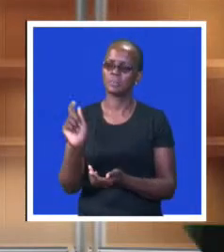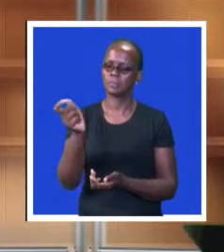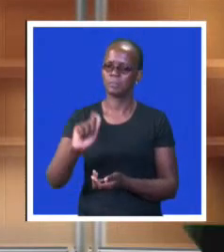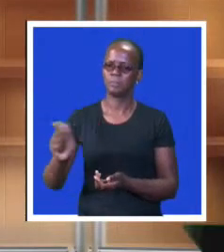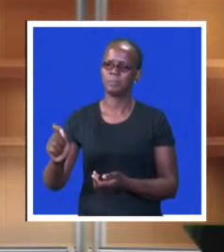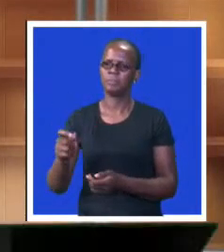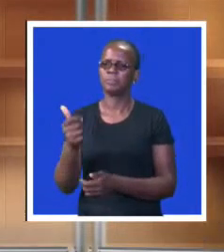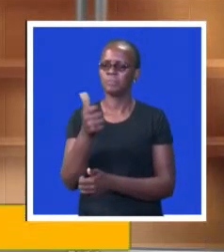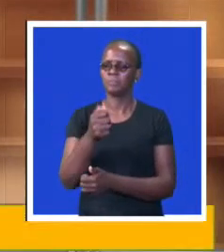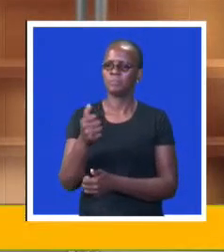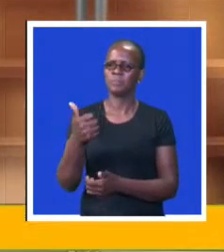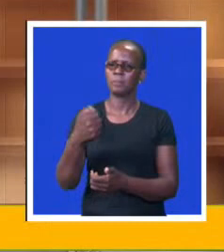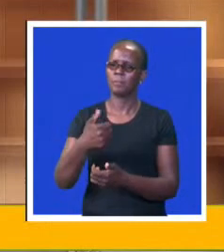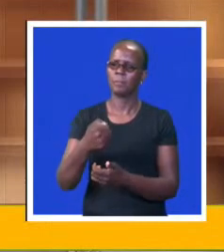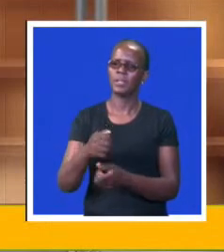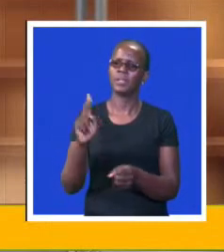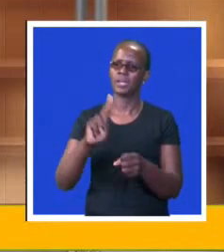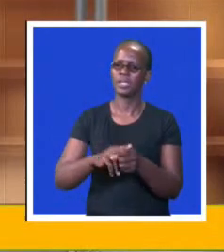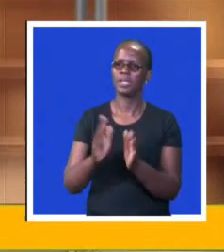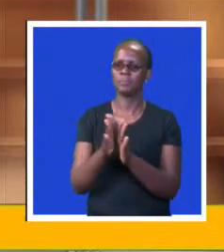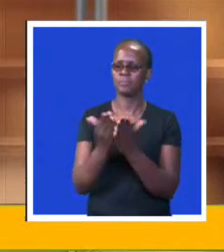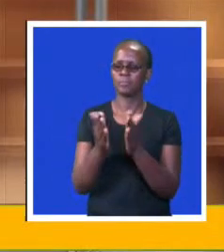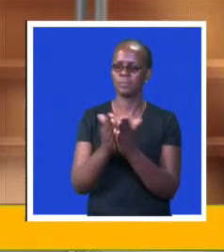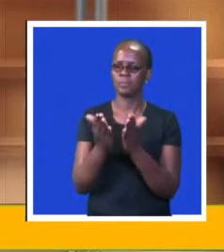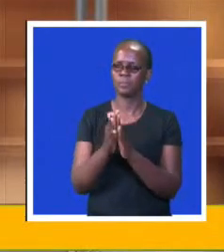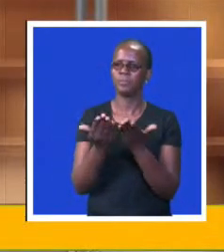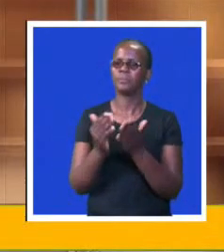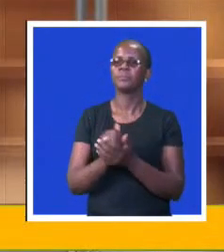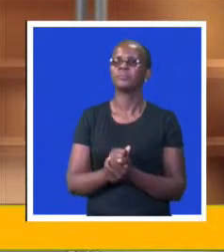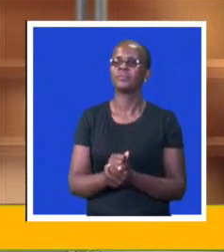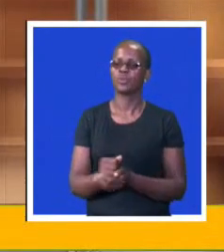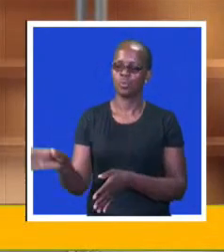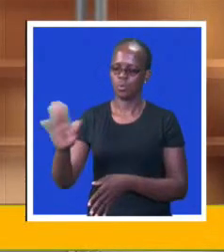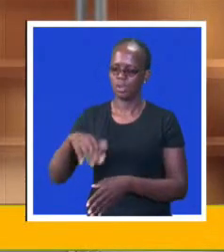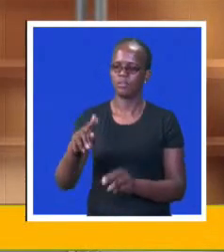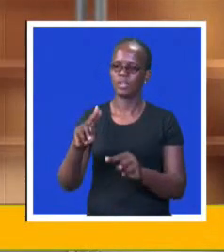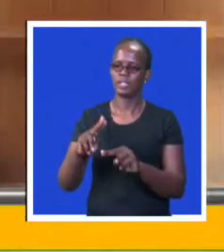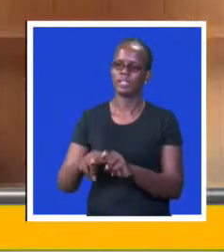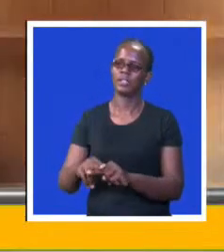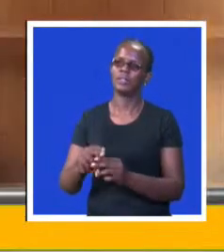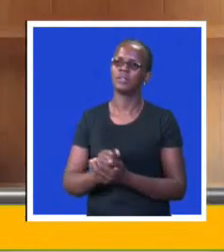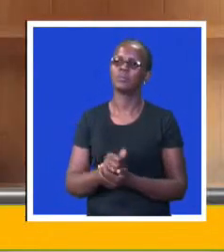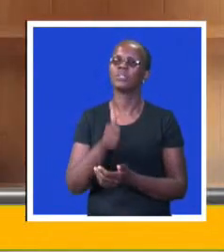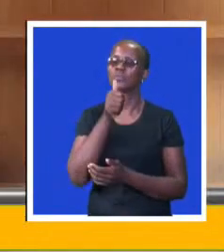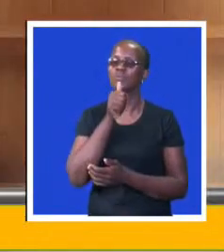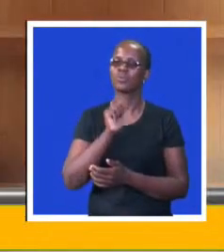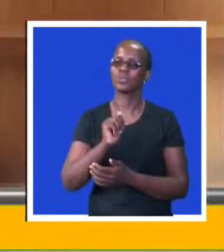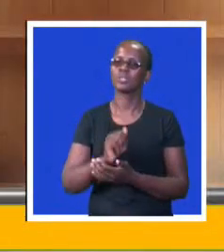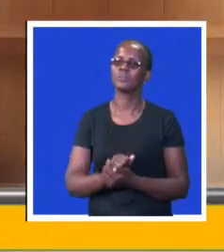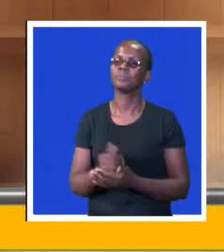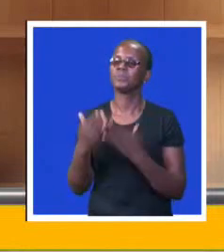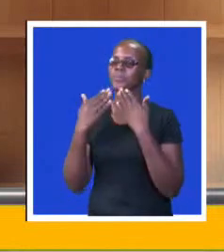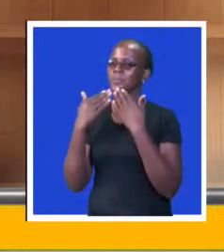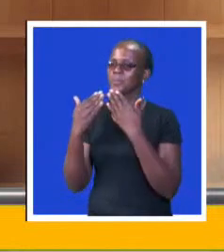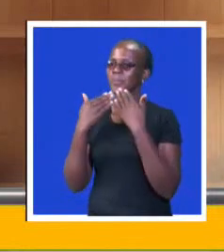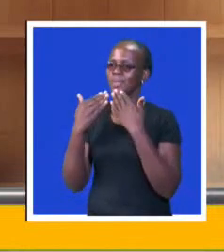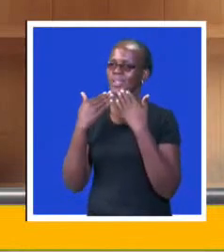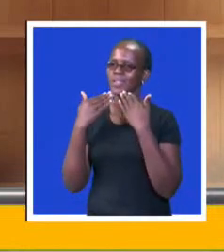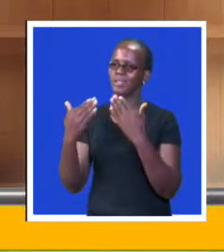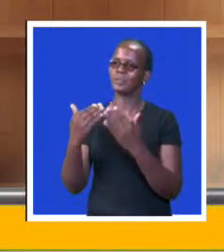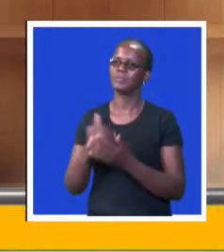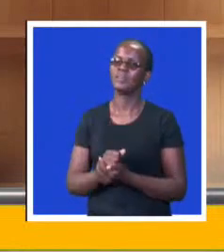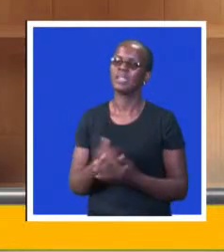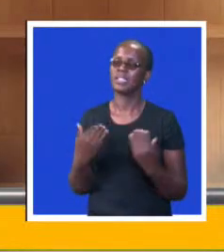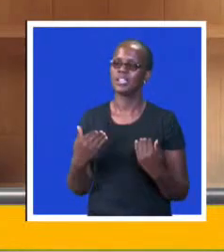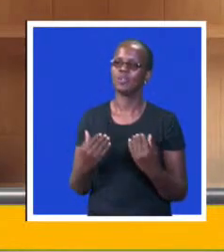our exercise books, if you have your pupils' books with you, you can bring it. Okay, thank you very much, ma'am. Without wasting any